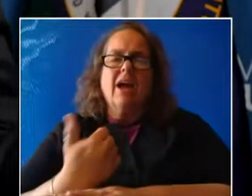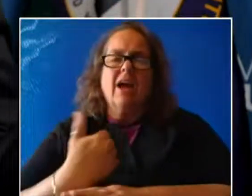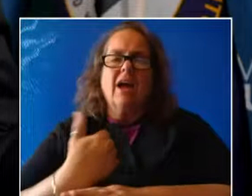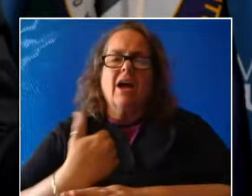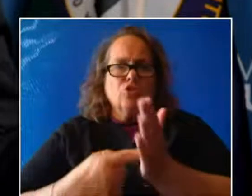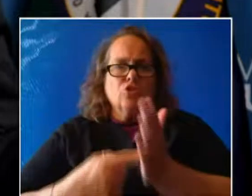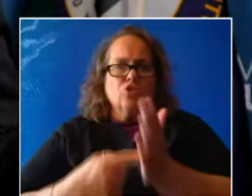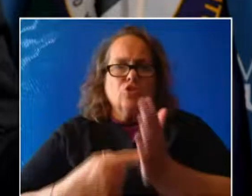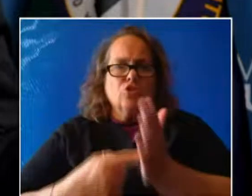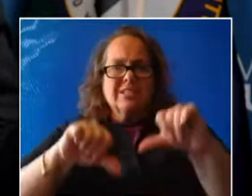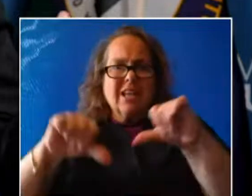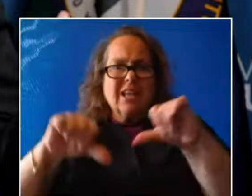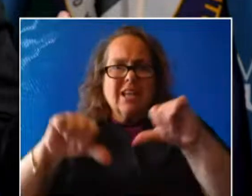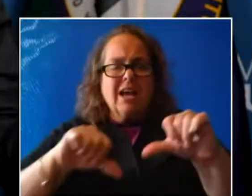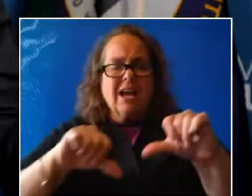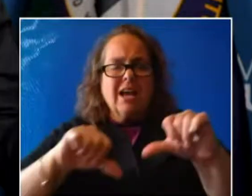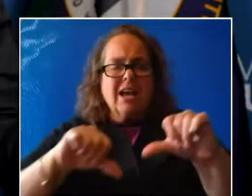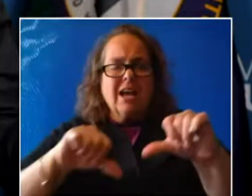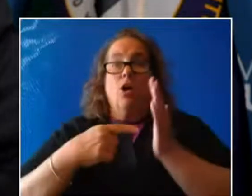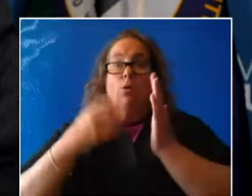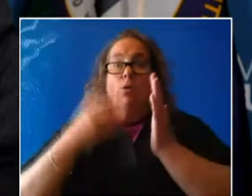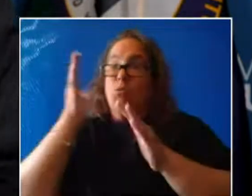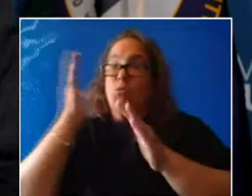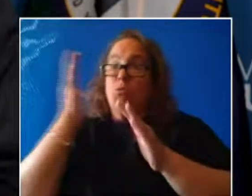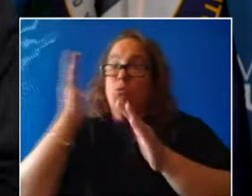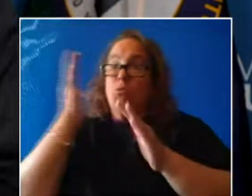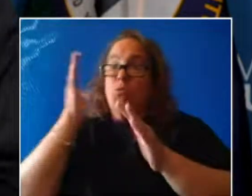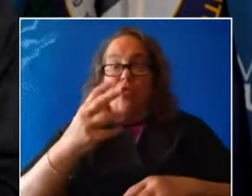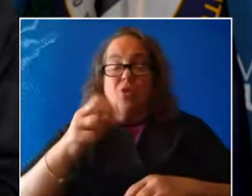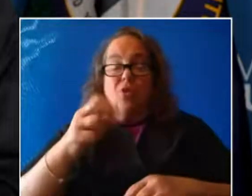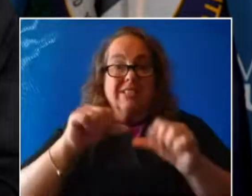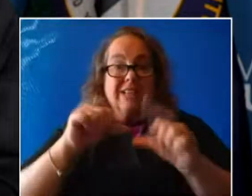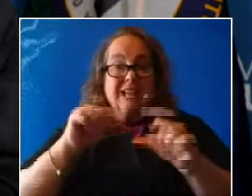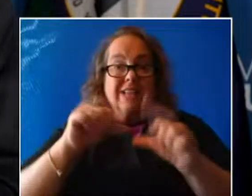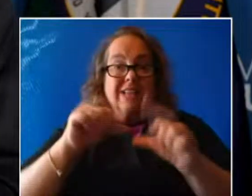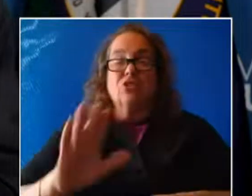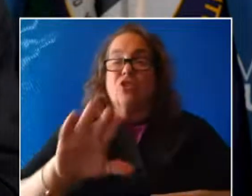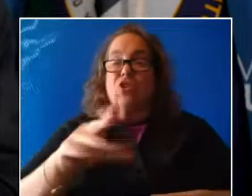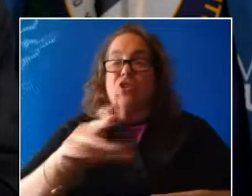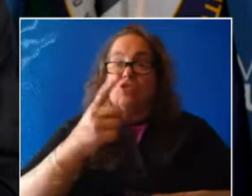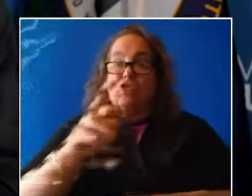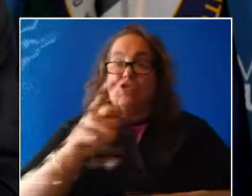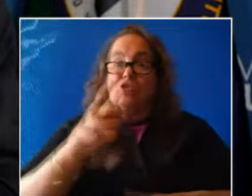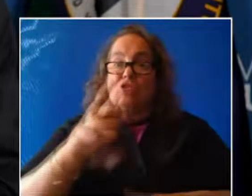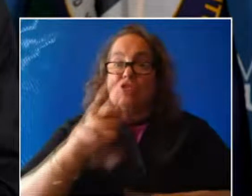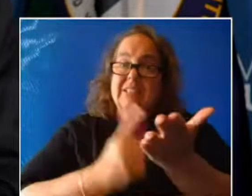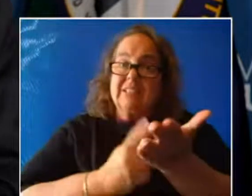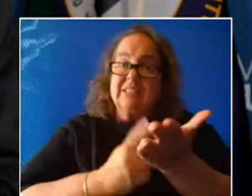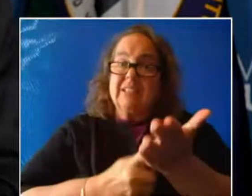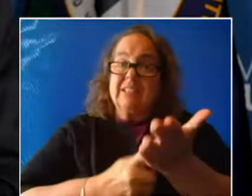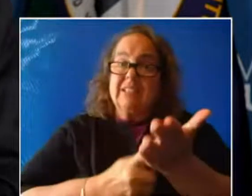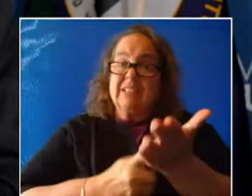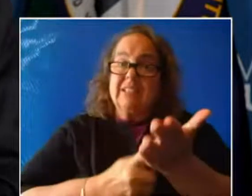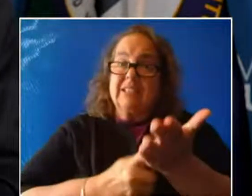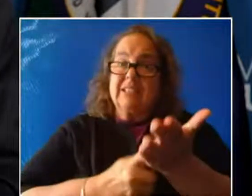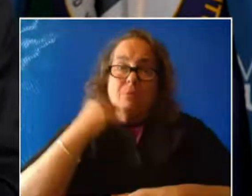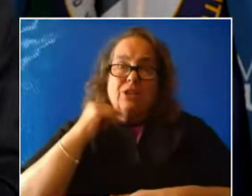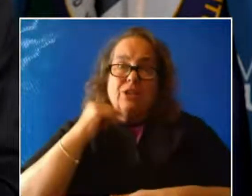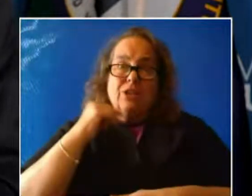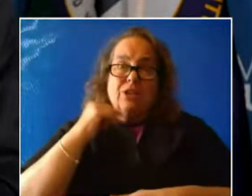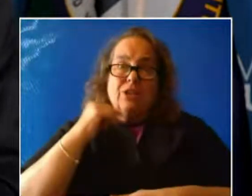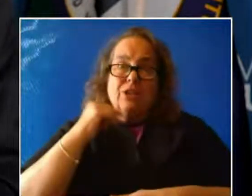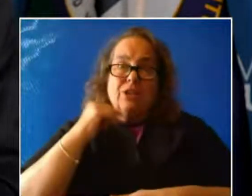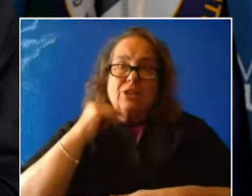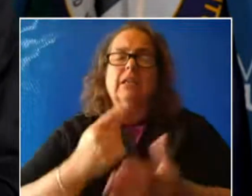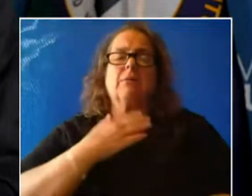the scientists, your doctor will talk to you about it, I hope your minister will talk to you about it. Please get this